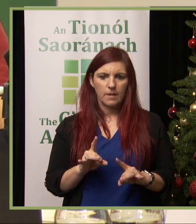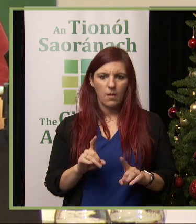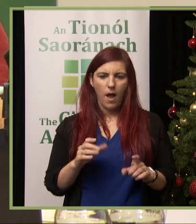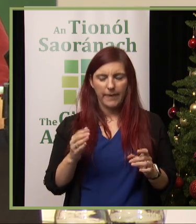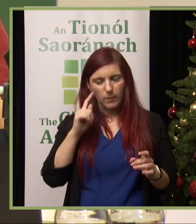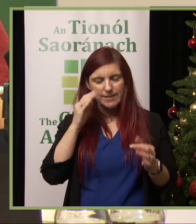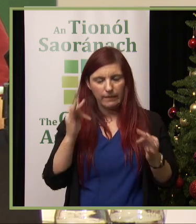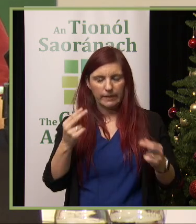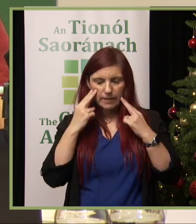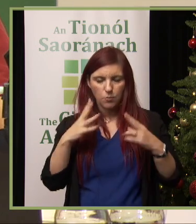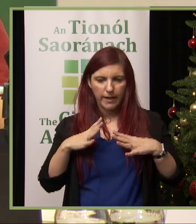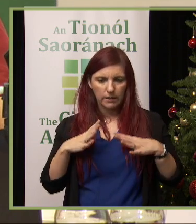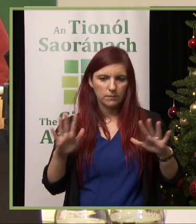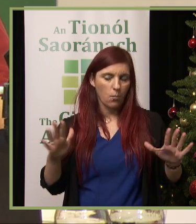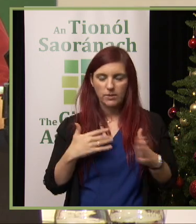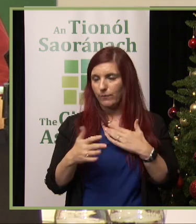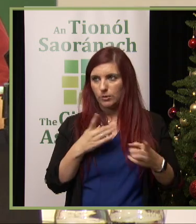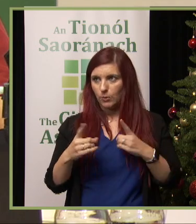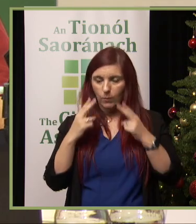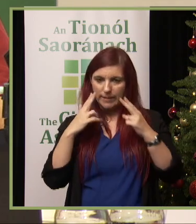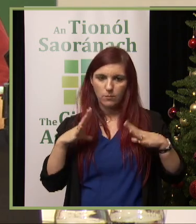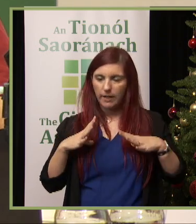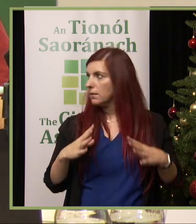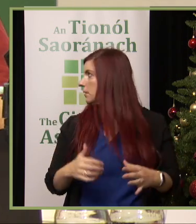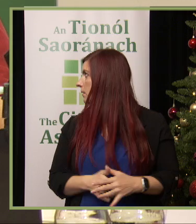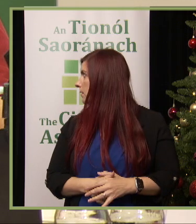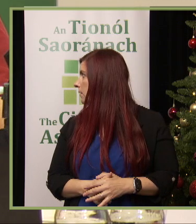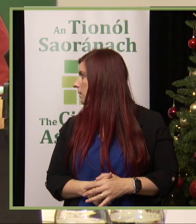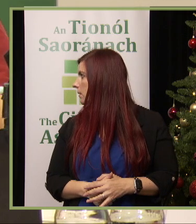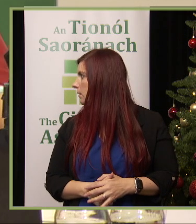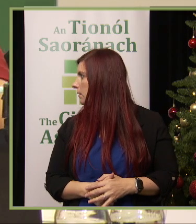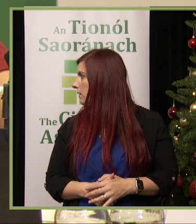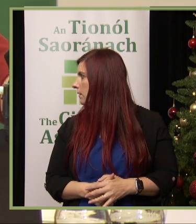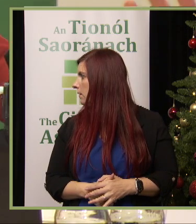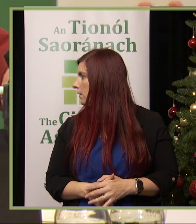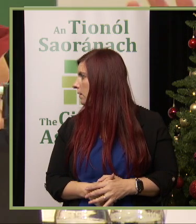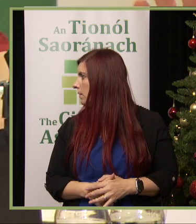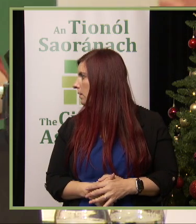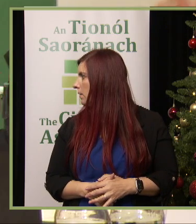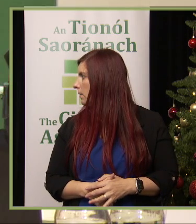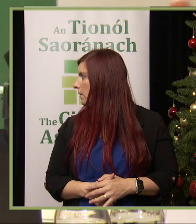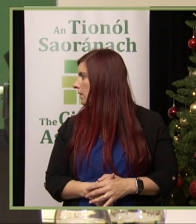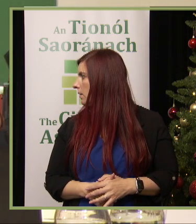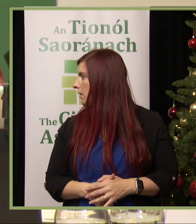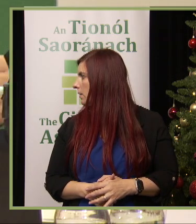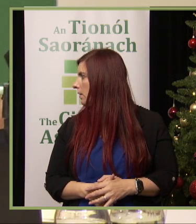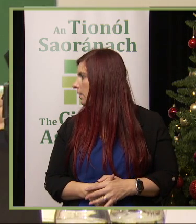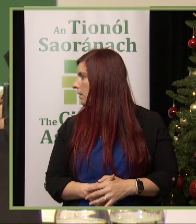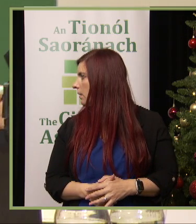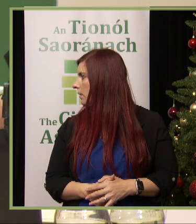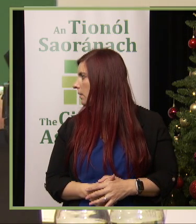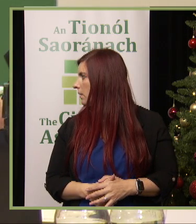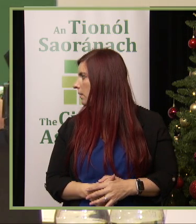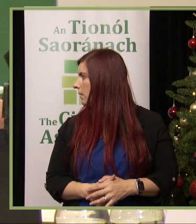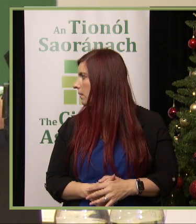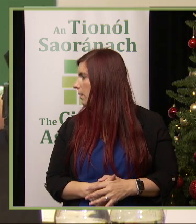Give it 15 minutes. We're due a coffee break at 25. We're due, okay. So, 15 minutes. Okay, can we hold on for 15